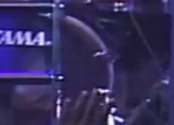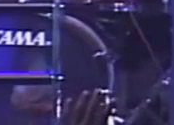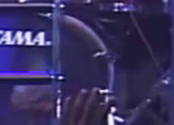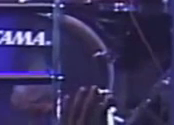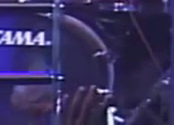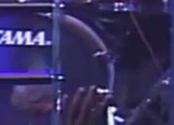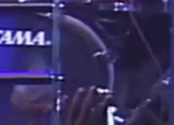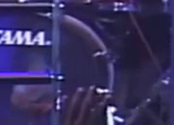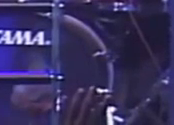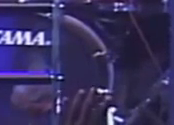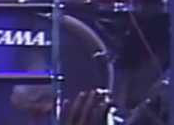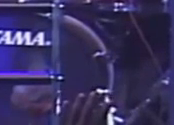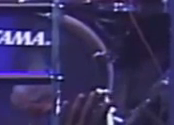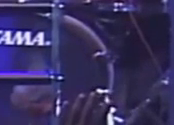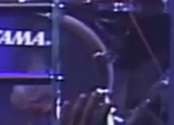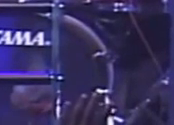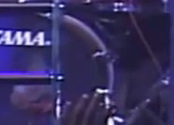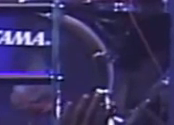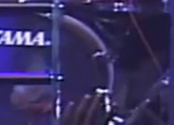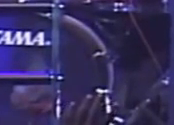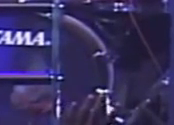God of power almighty,